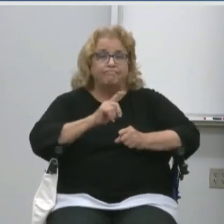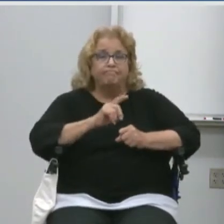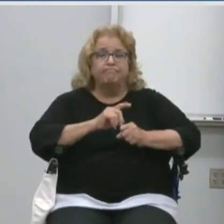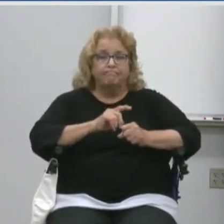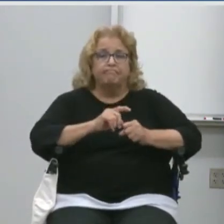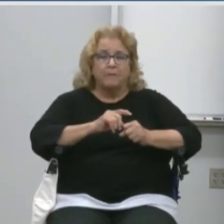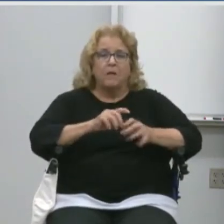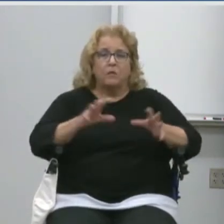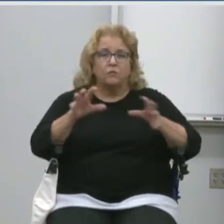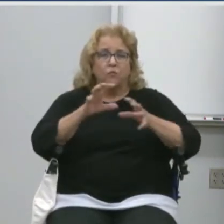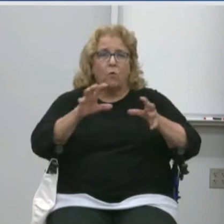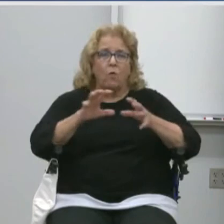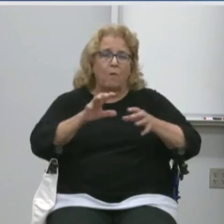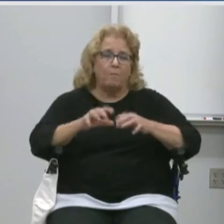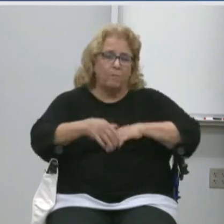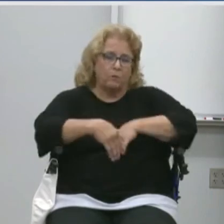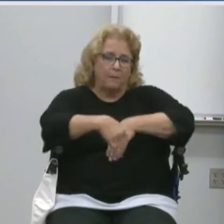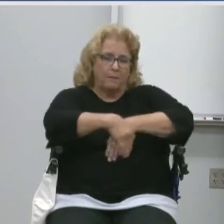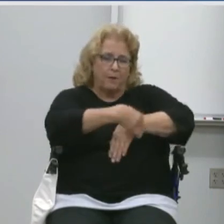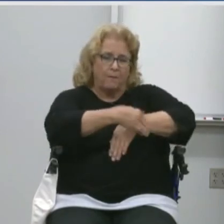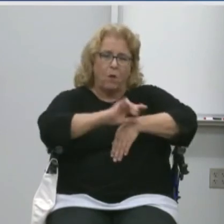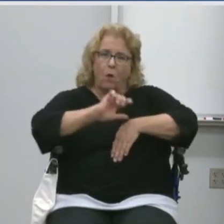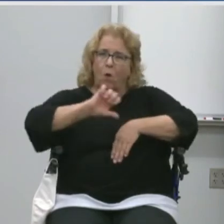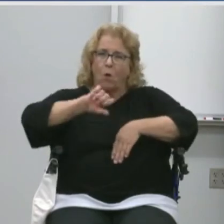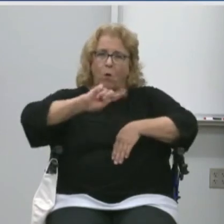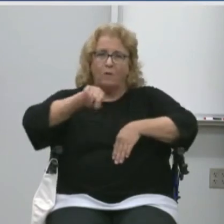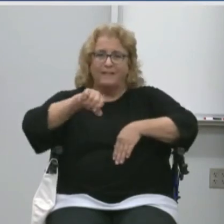coast, only 10 miles offshore at this point.